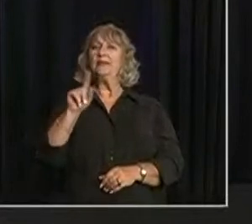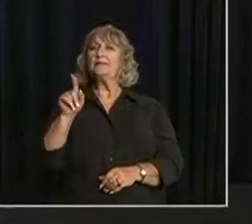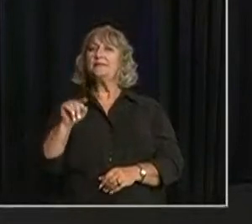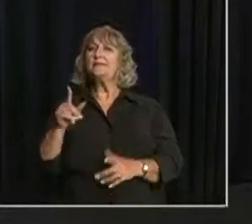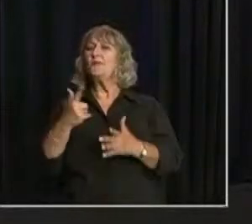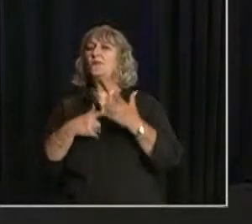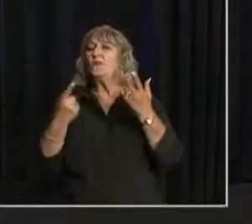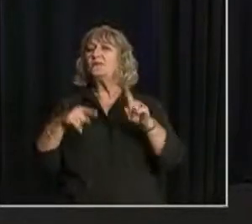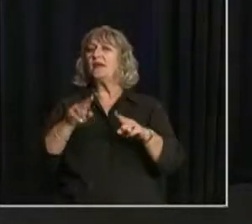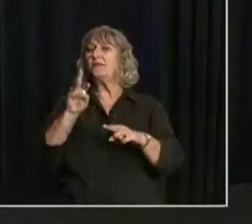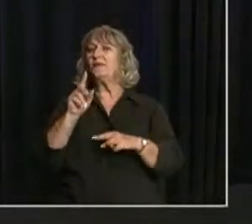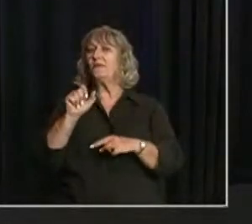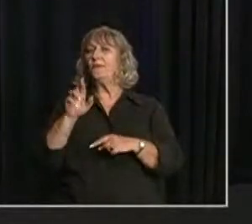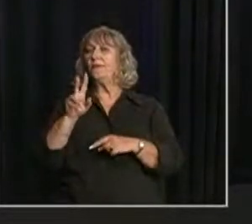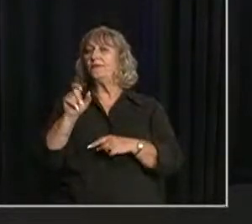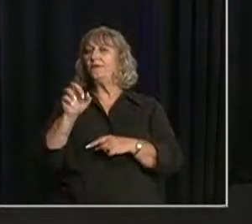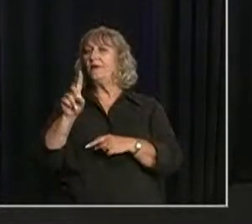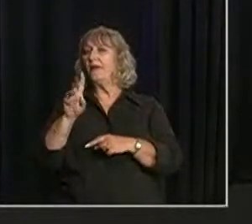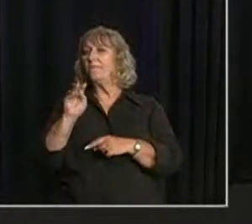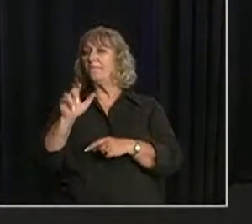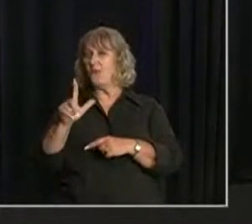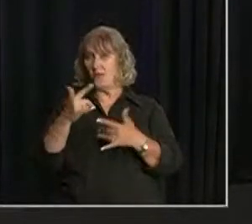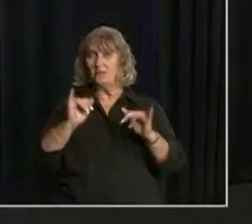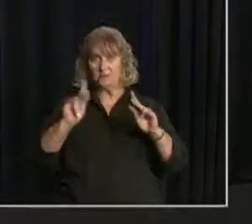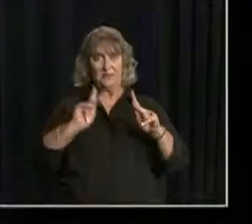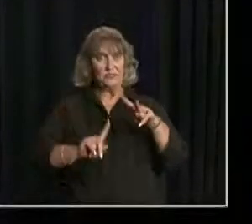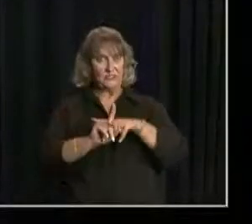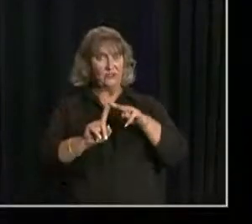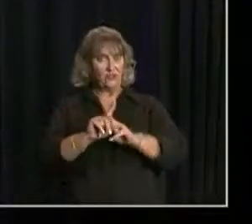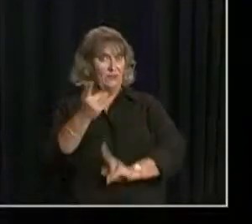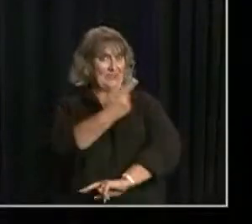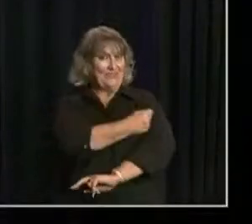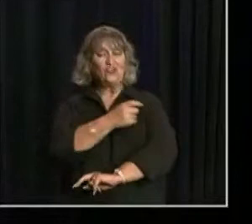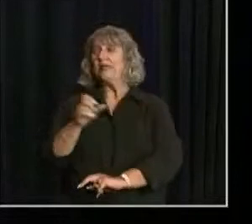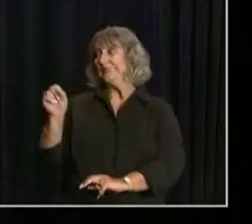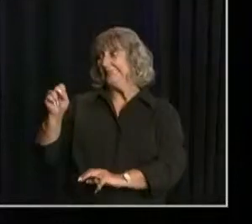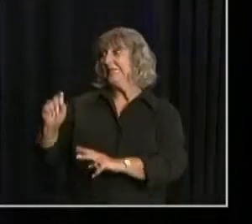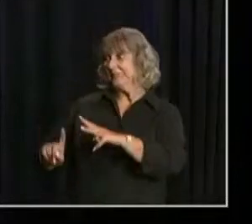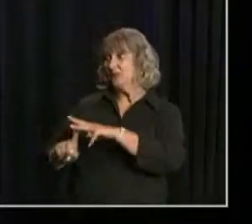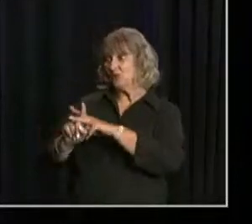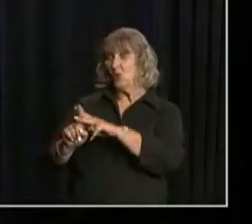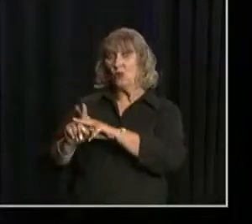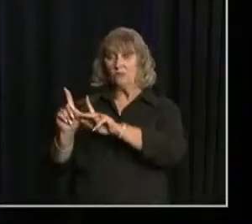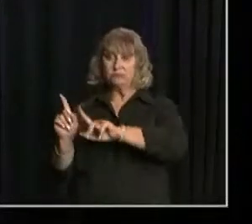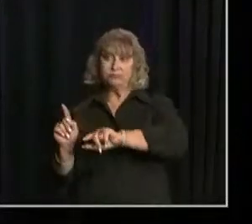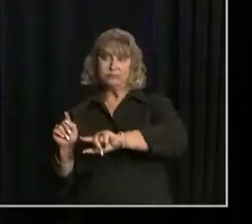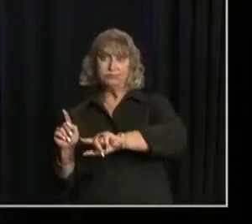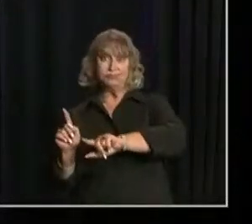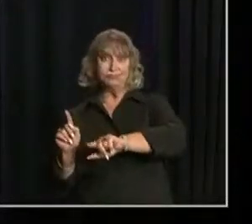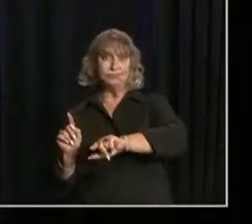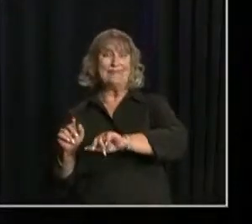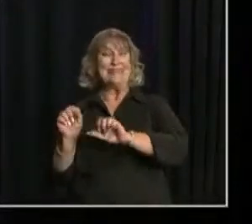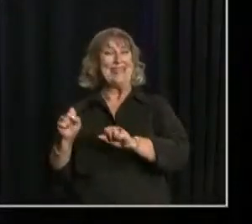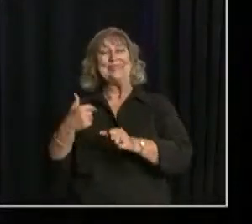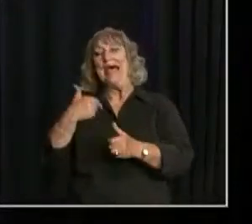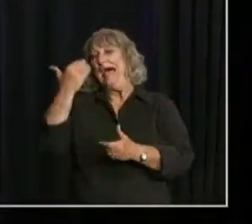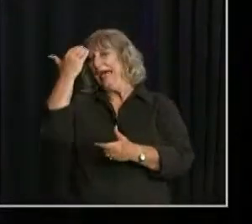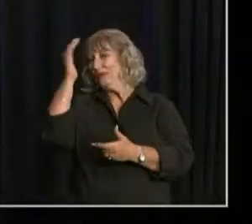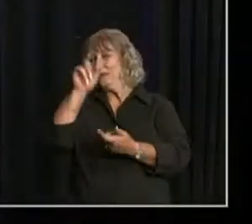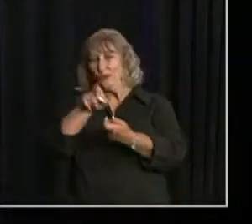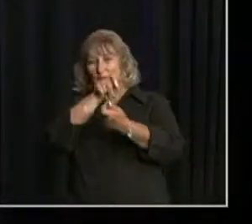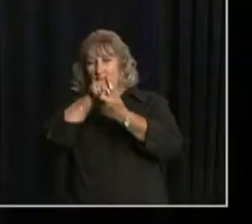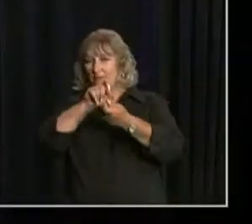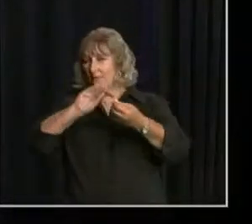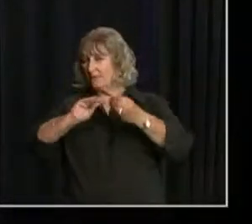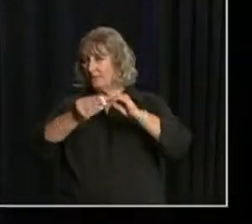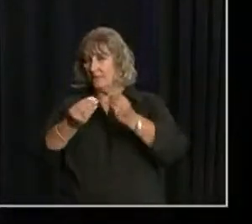a significant number of people showing up for booster shots? There are. I don't have the numbers as of today, but I know it's been very steady over the last few